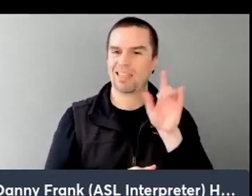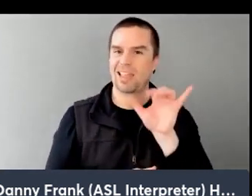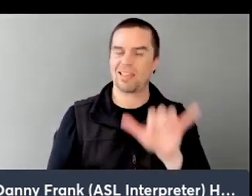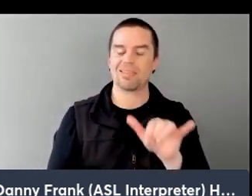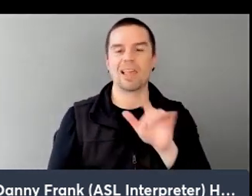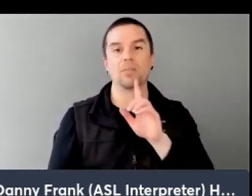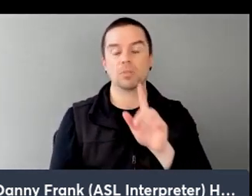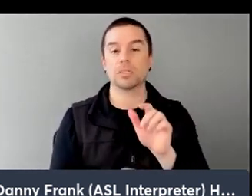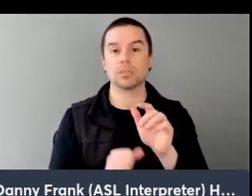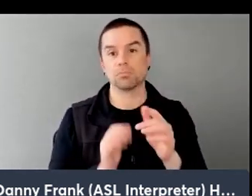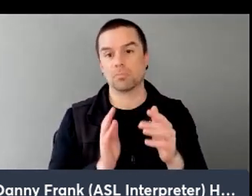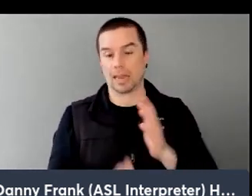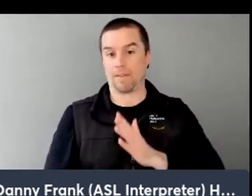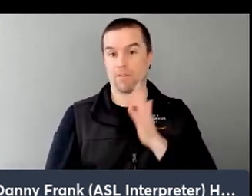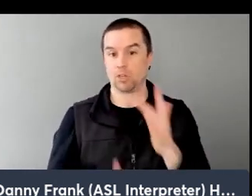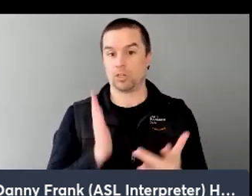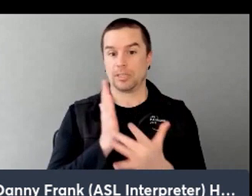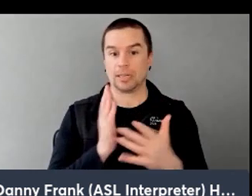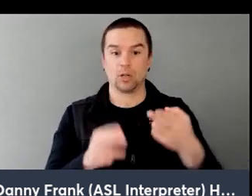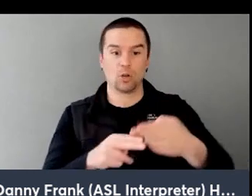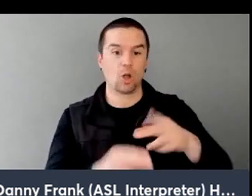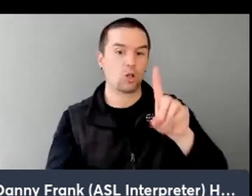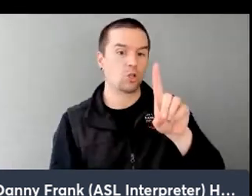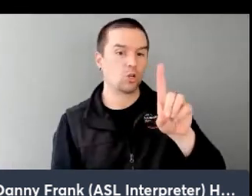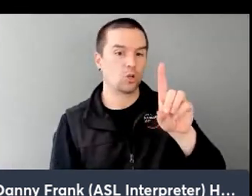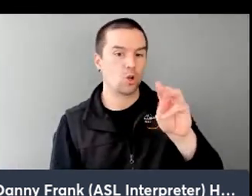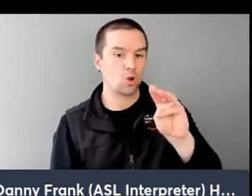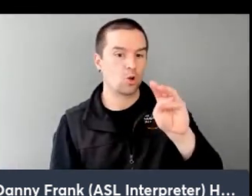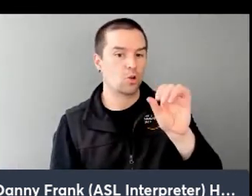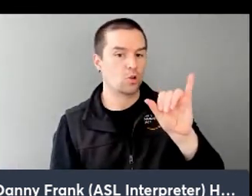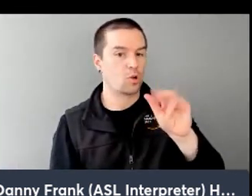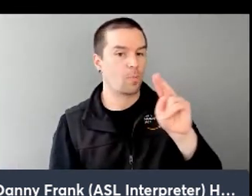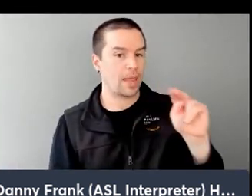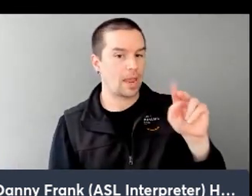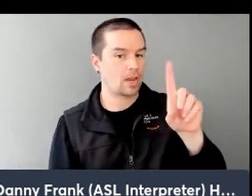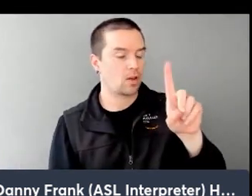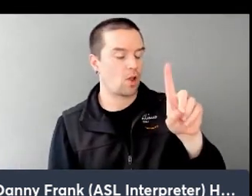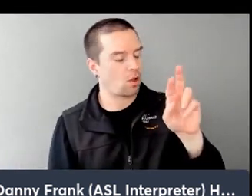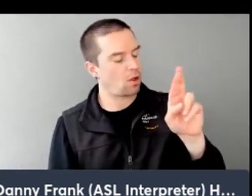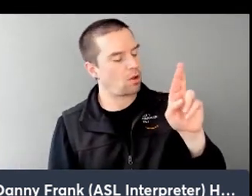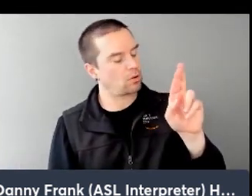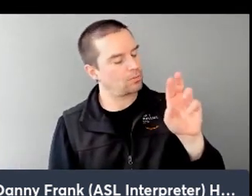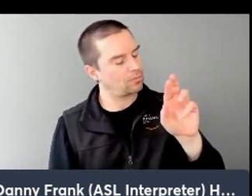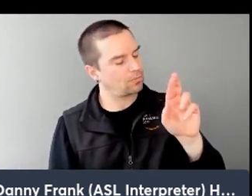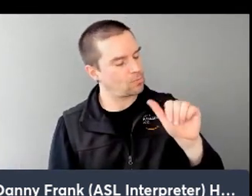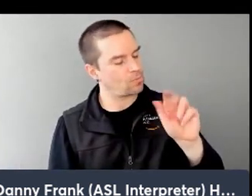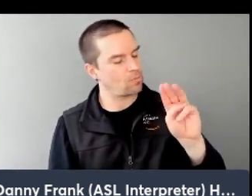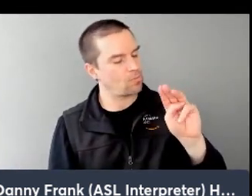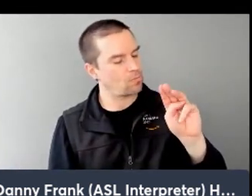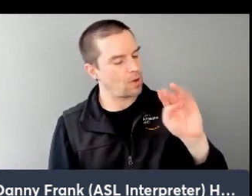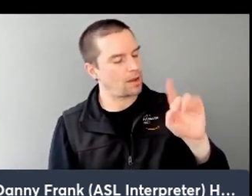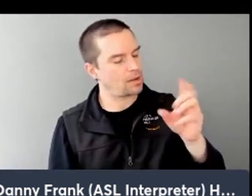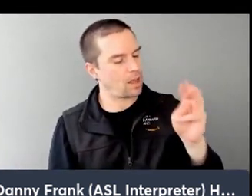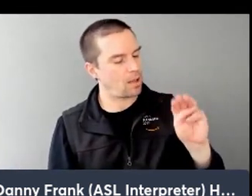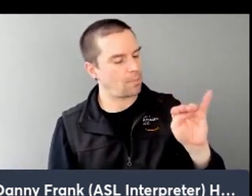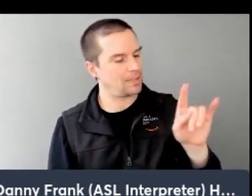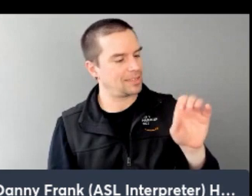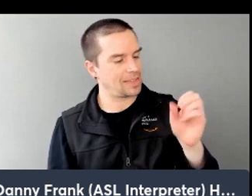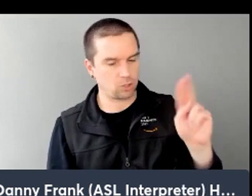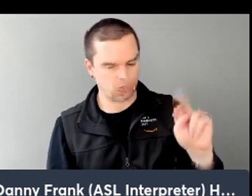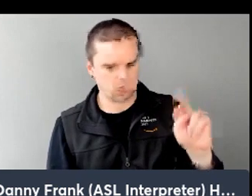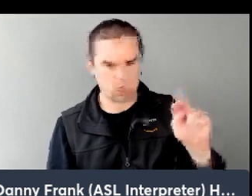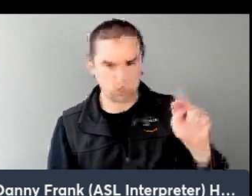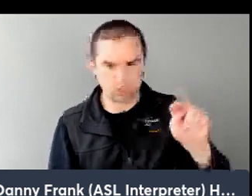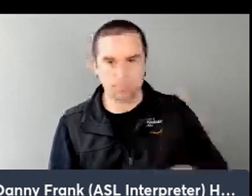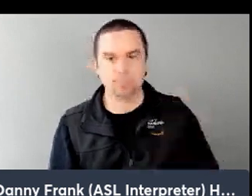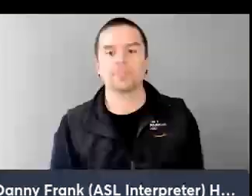randomization. So what you do is you randomize the synthetic domain to the point that it encapsulates the real domain.